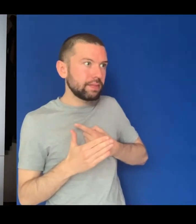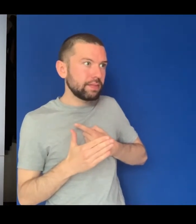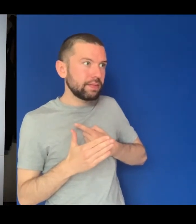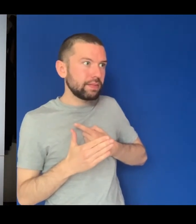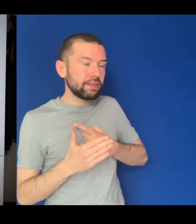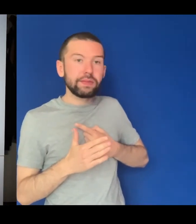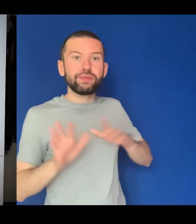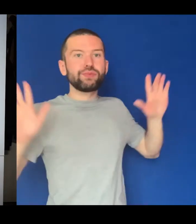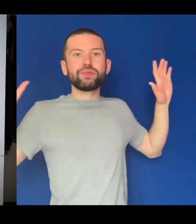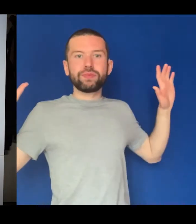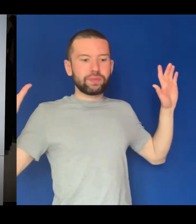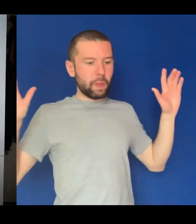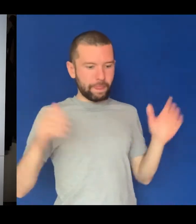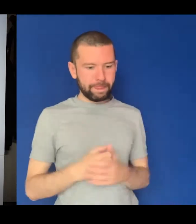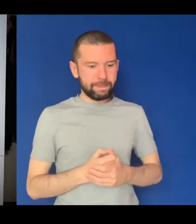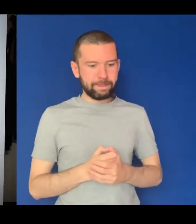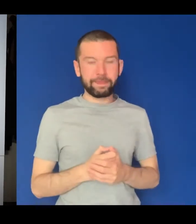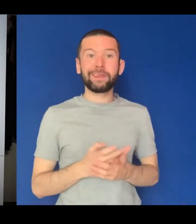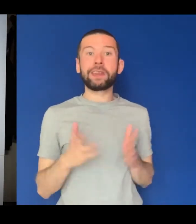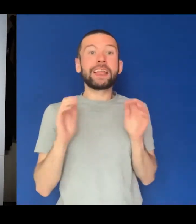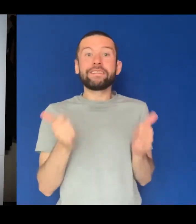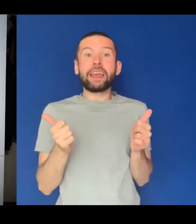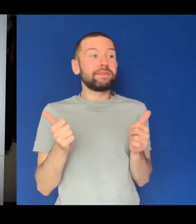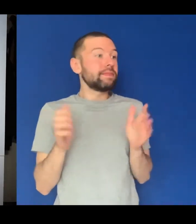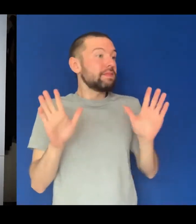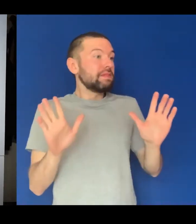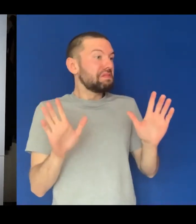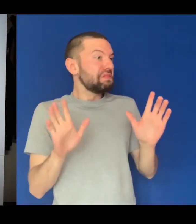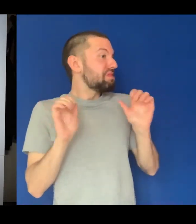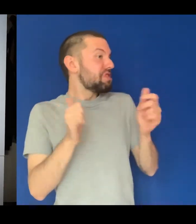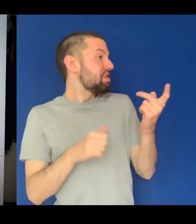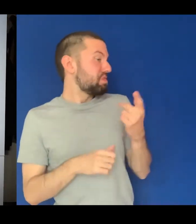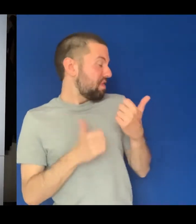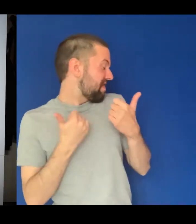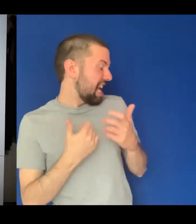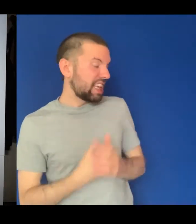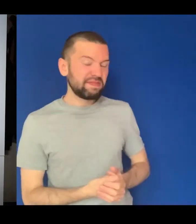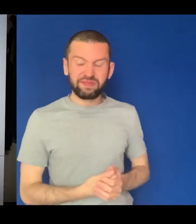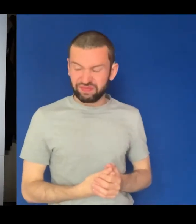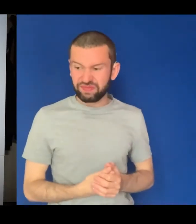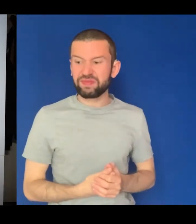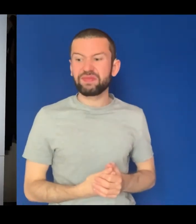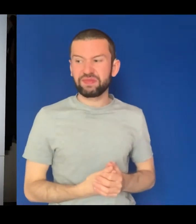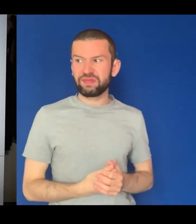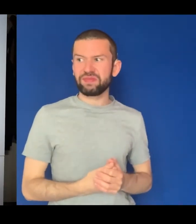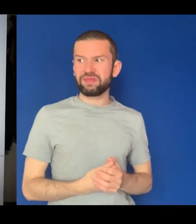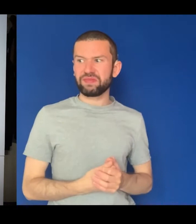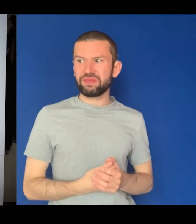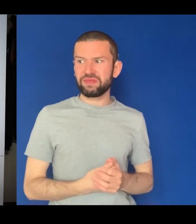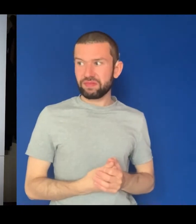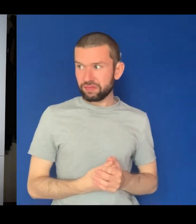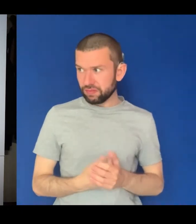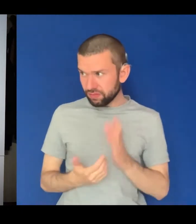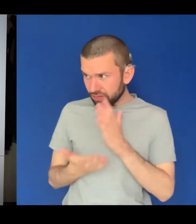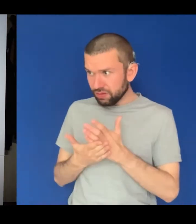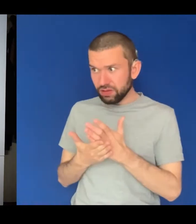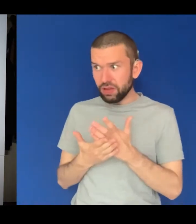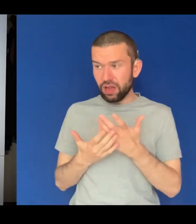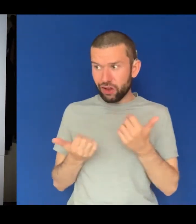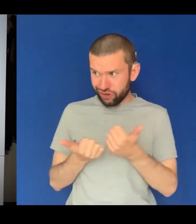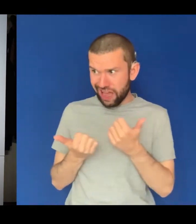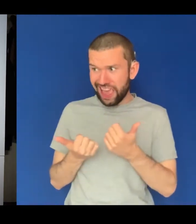Right. Okay, it's all fine, it's all good, we're fine. Oh, are we? Yep, I'll speak to you soon,